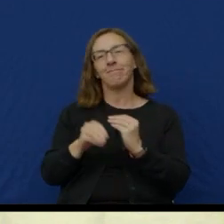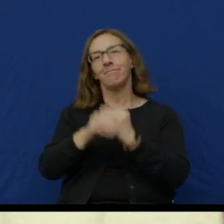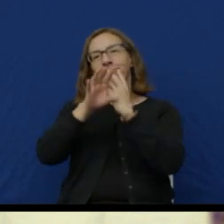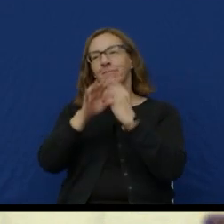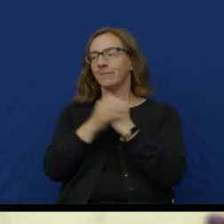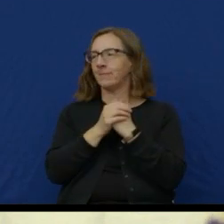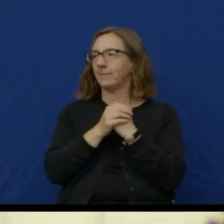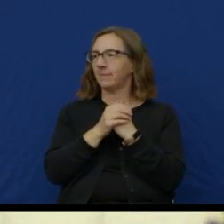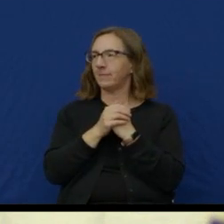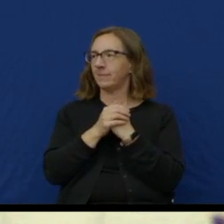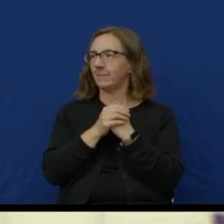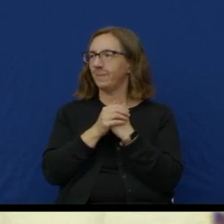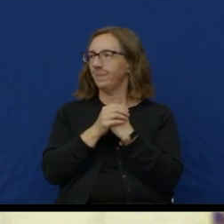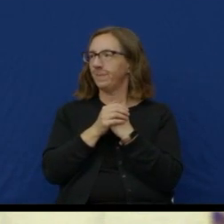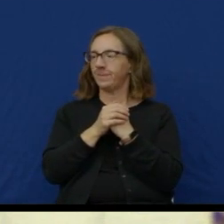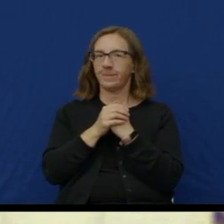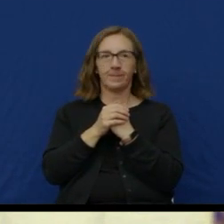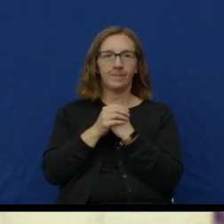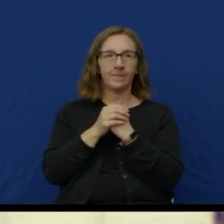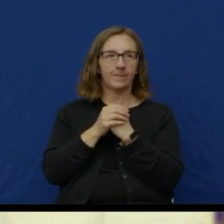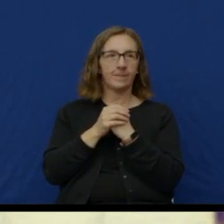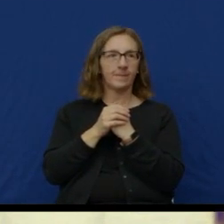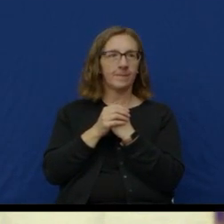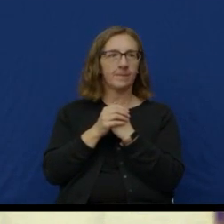yeah, why don't y'all come up too?